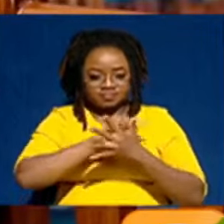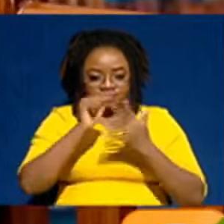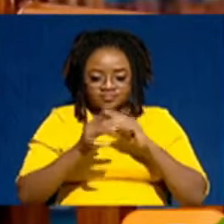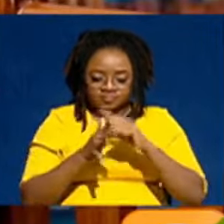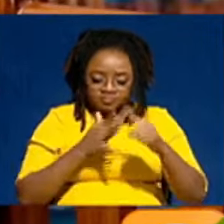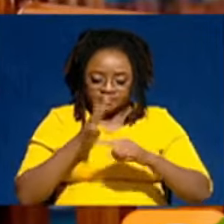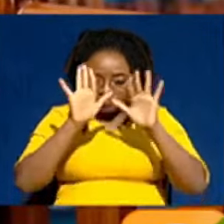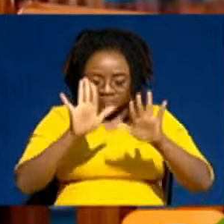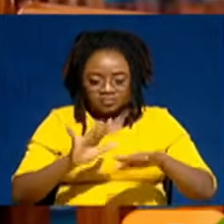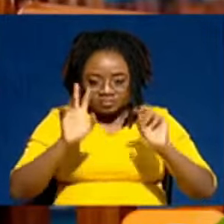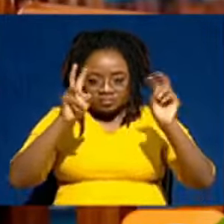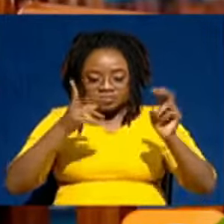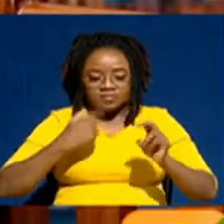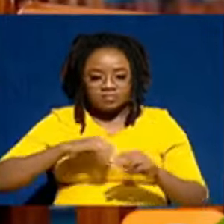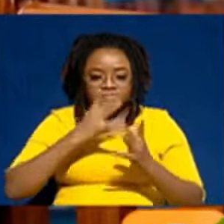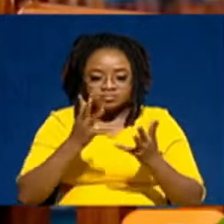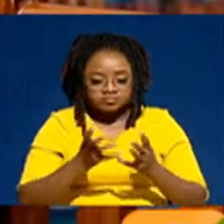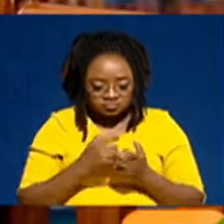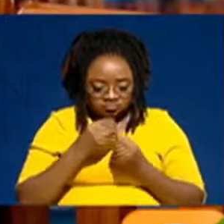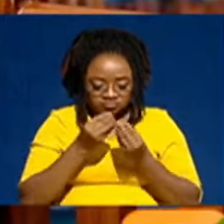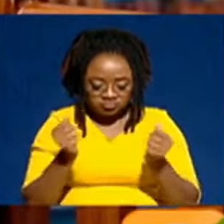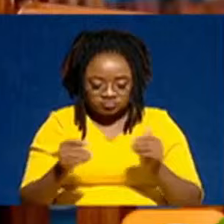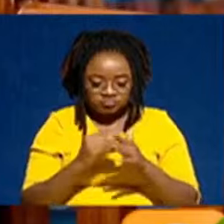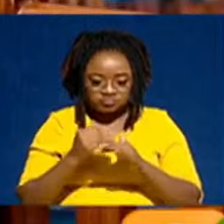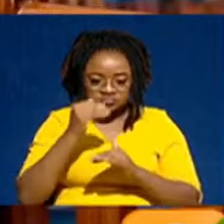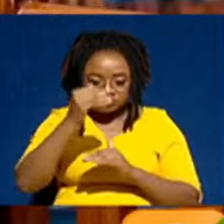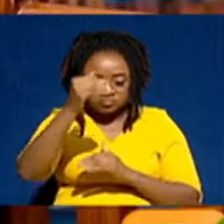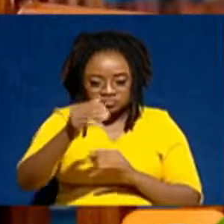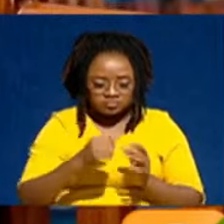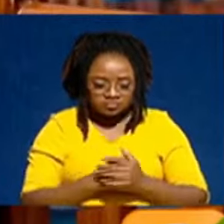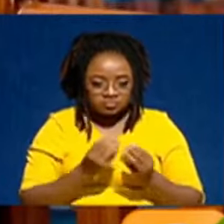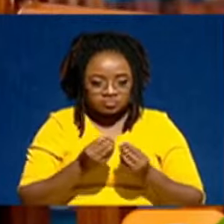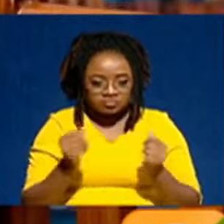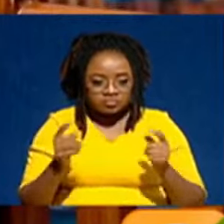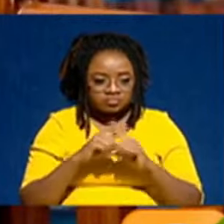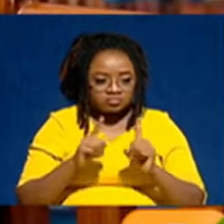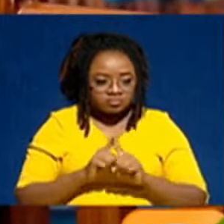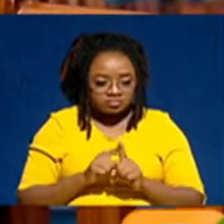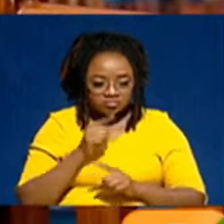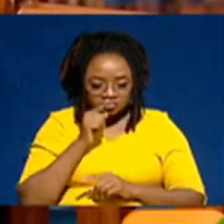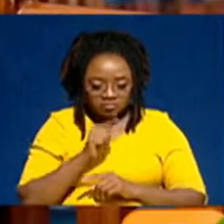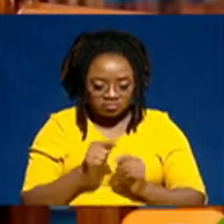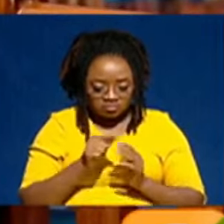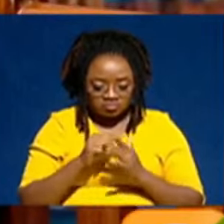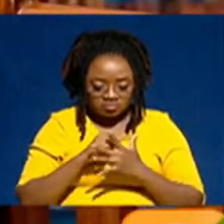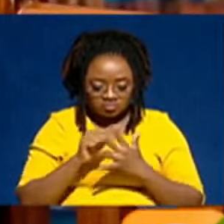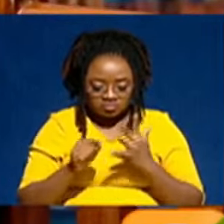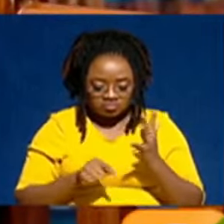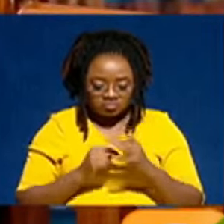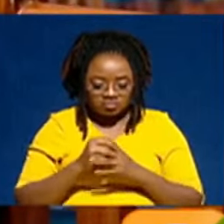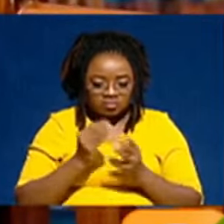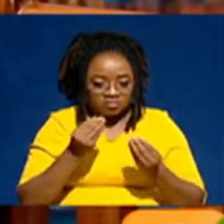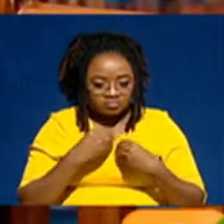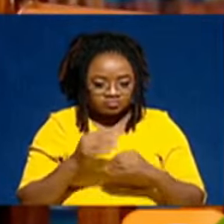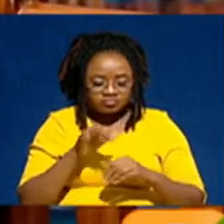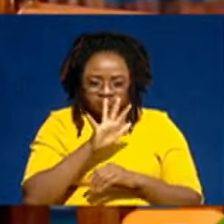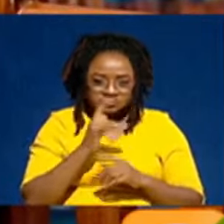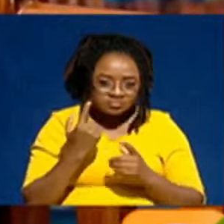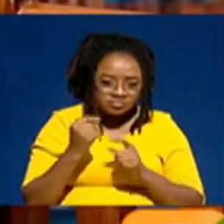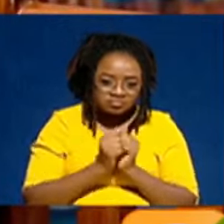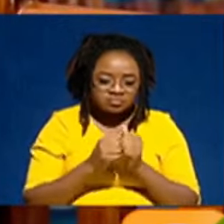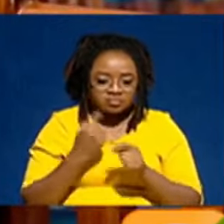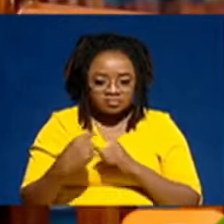to think about, in the long term at the end of the day, and not just look at it as, this next five to 10 years, but we need to